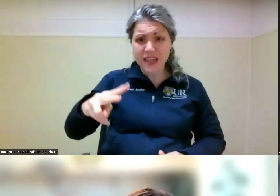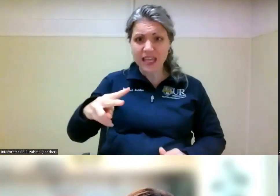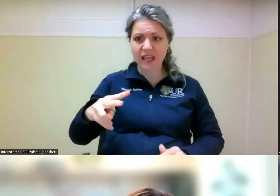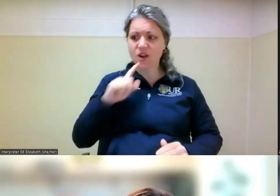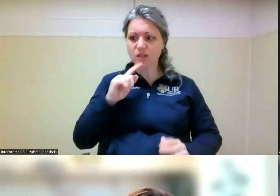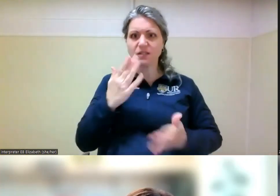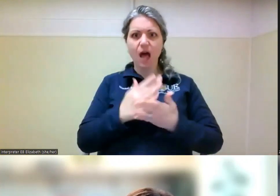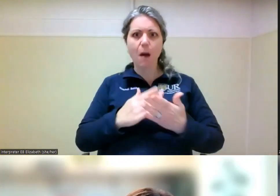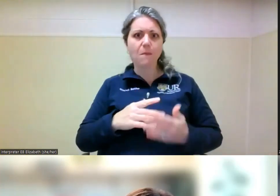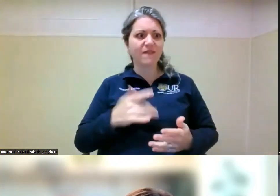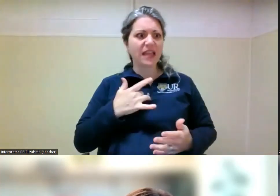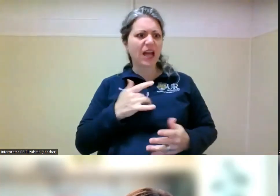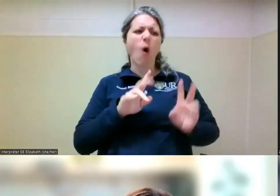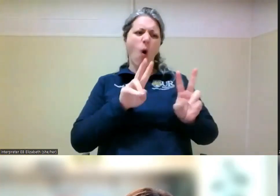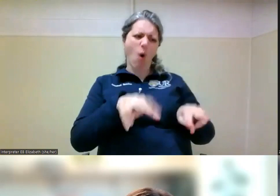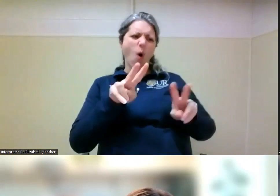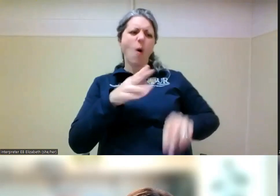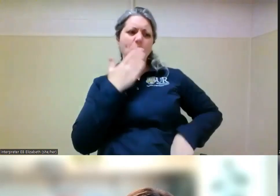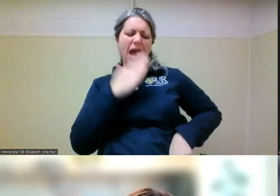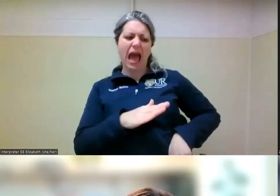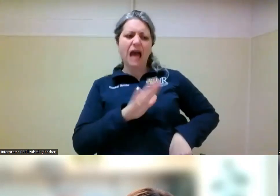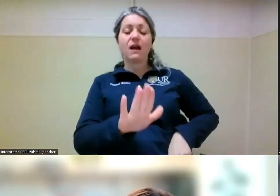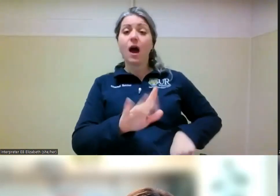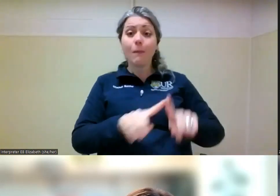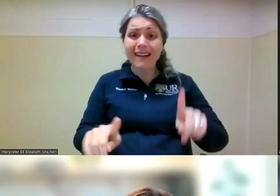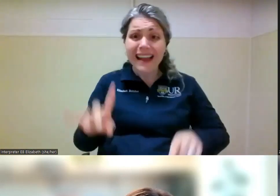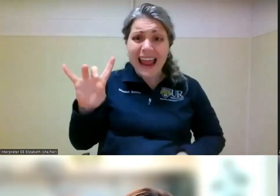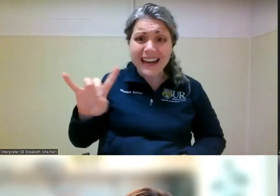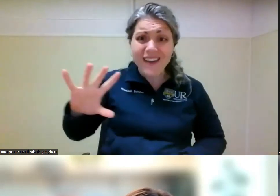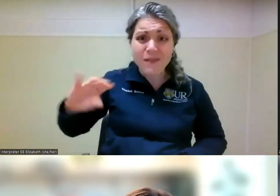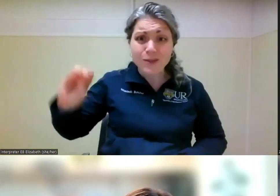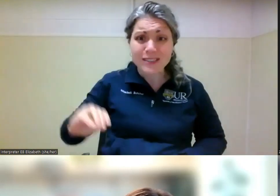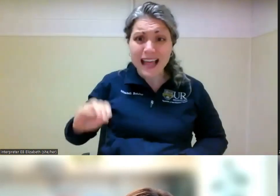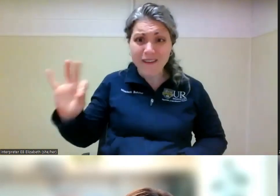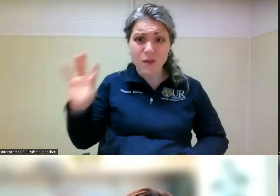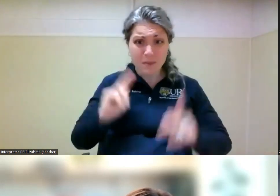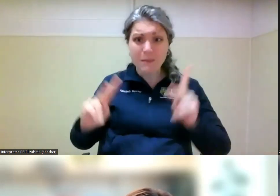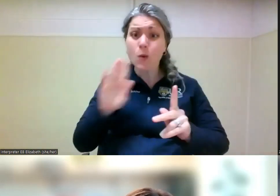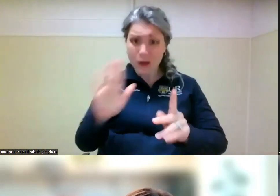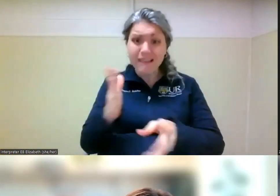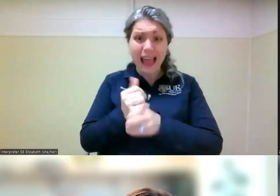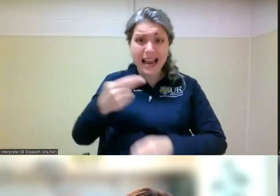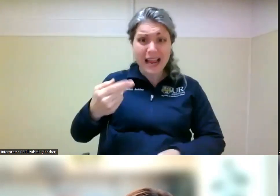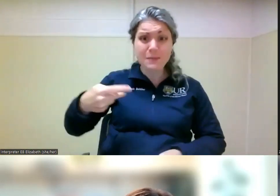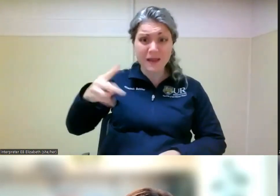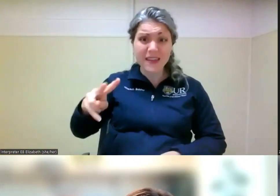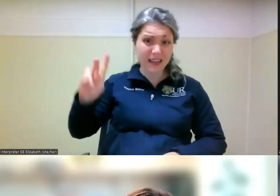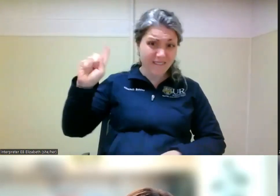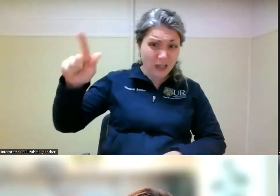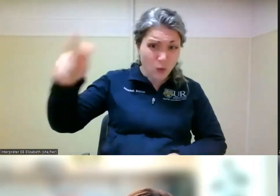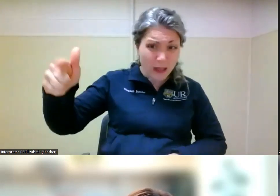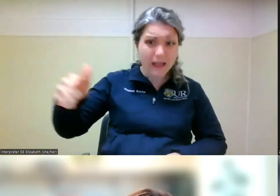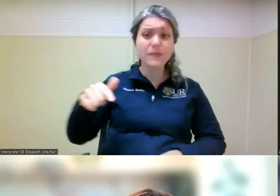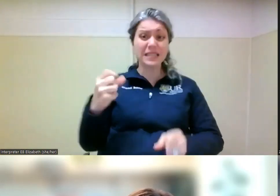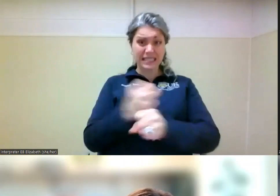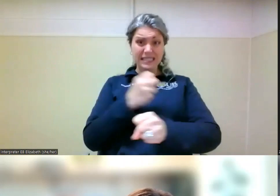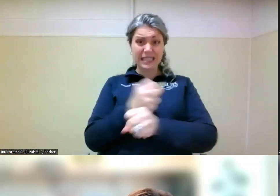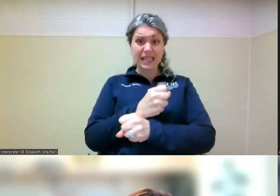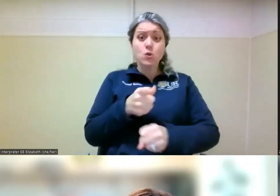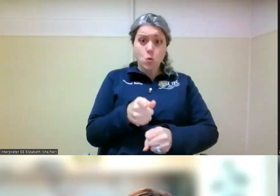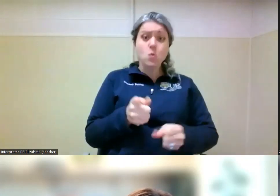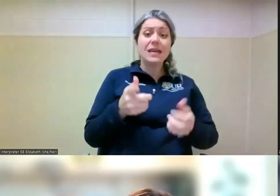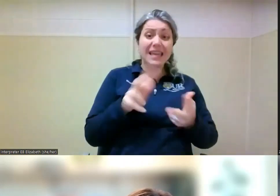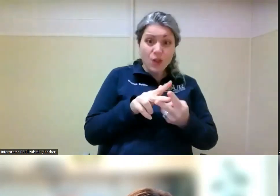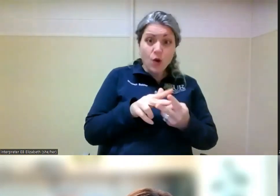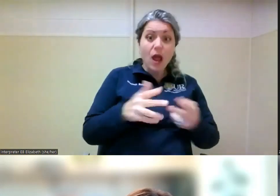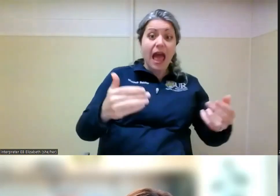But I try to explain to people, listen, 85% of the population is going to get HPV. Statistically, you have HPV or you've had HPV